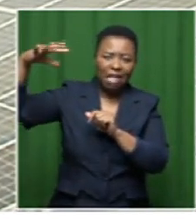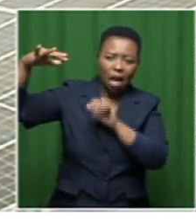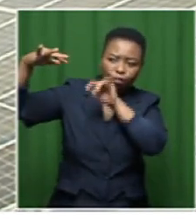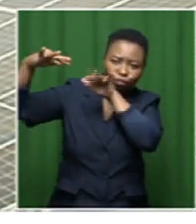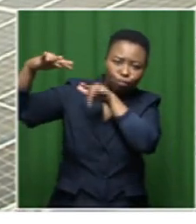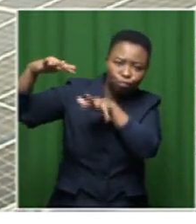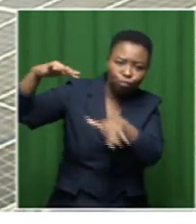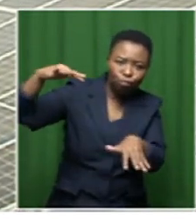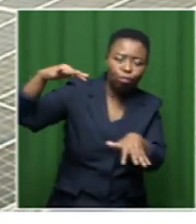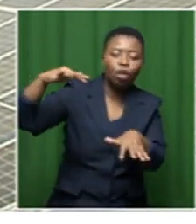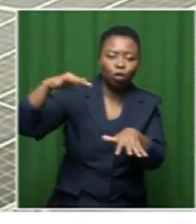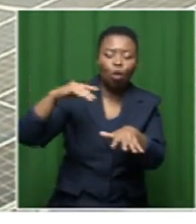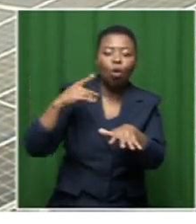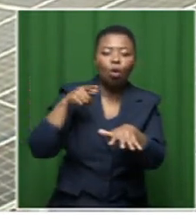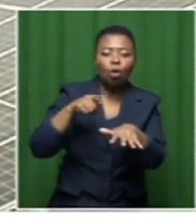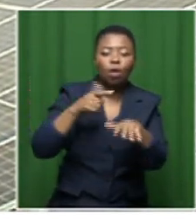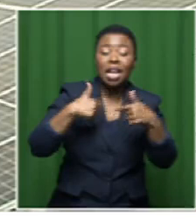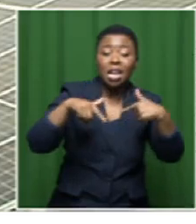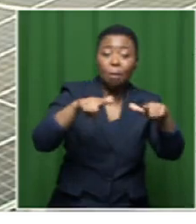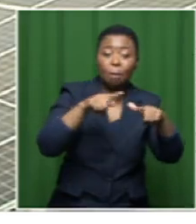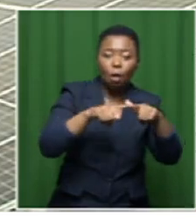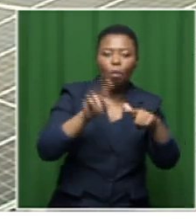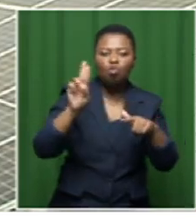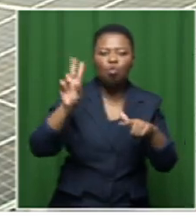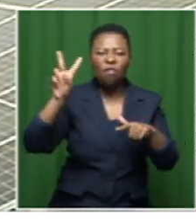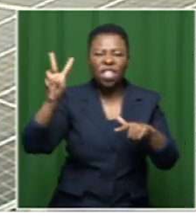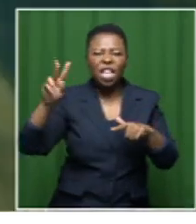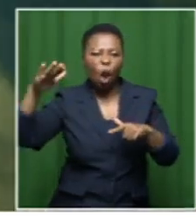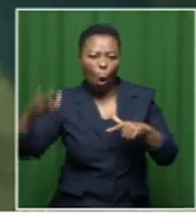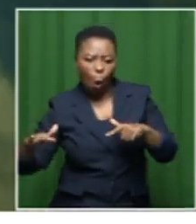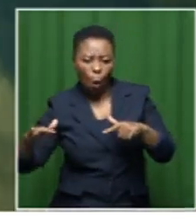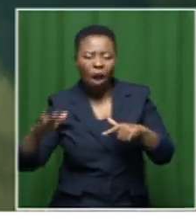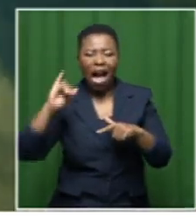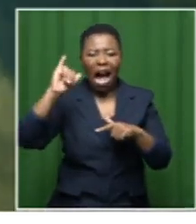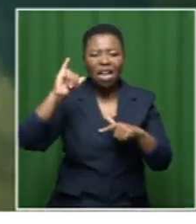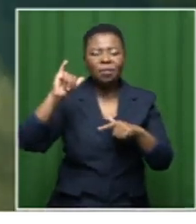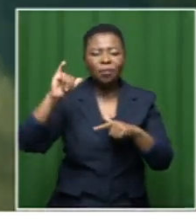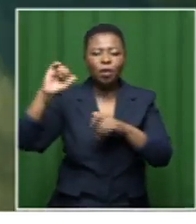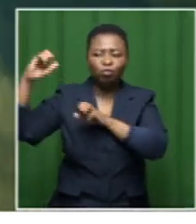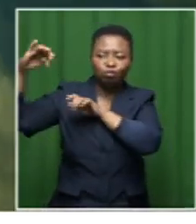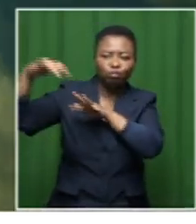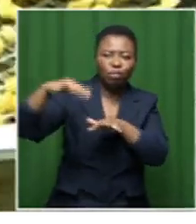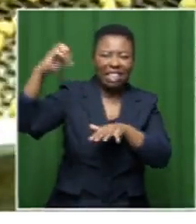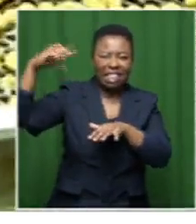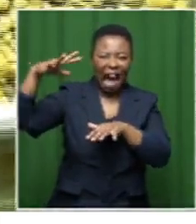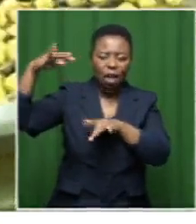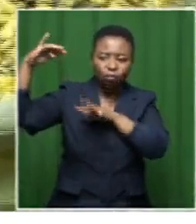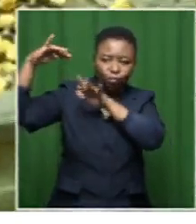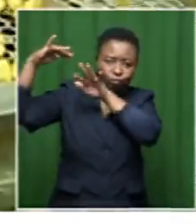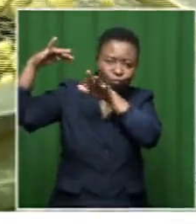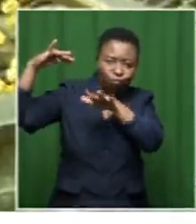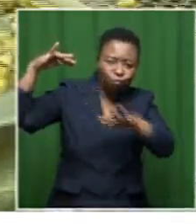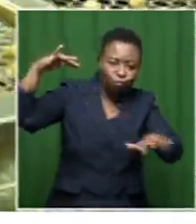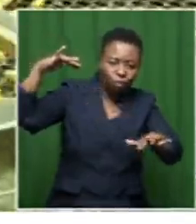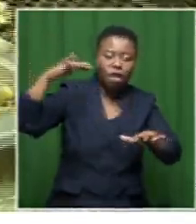Like Limpopo's got a very low UV irradiation level, which is not the same